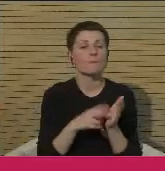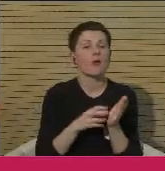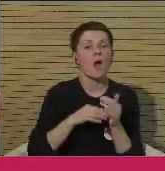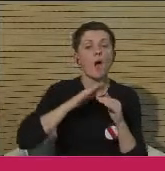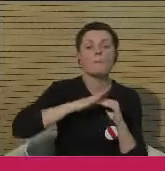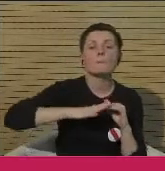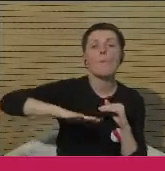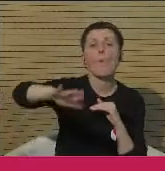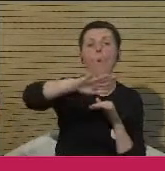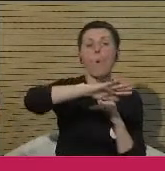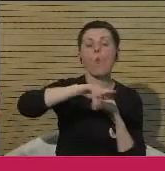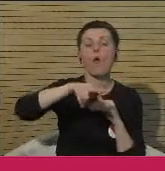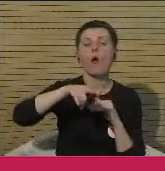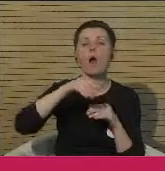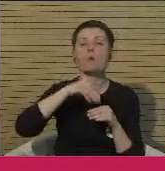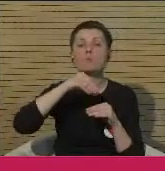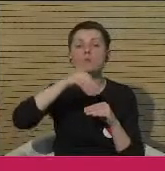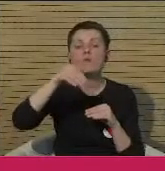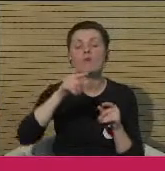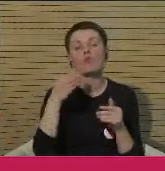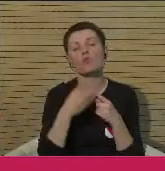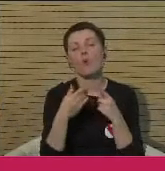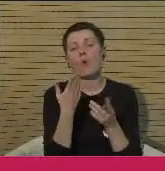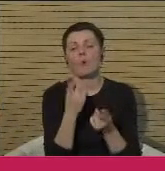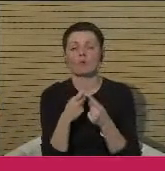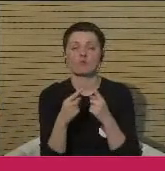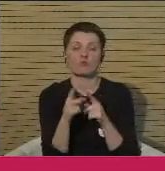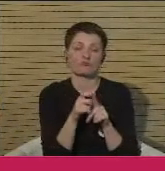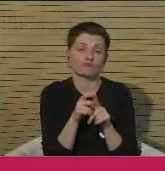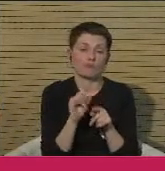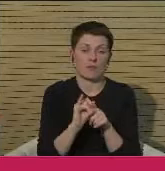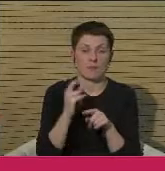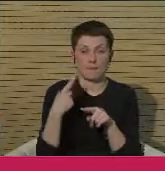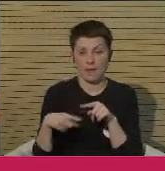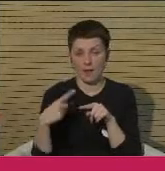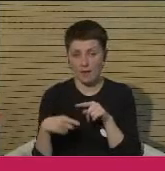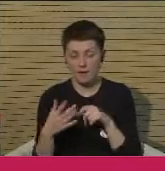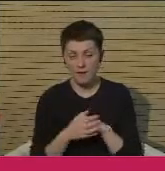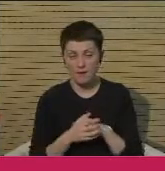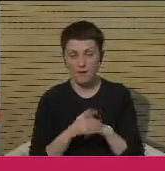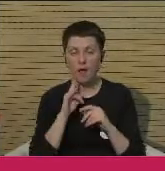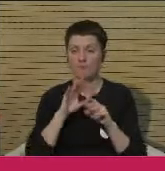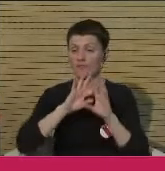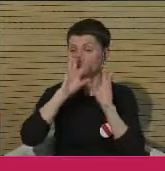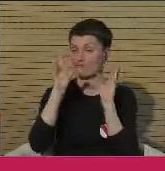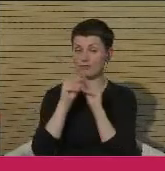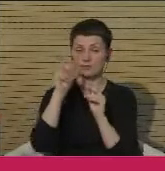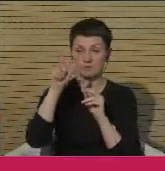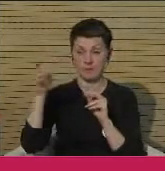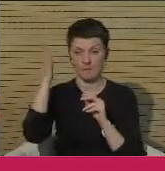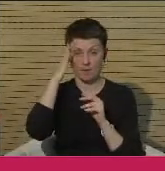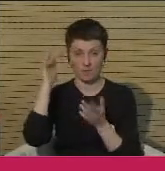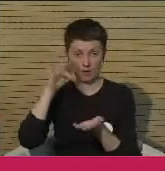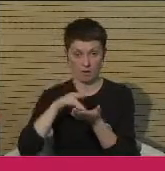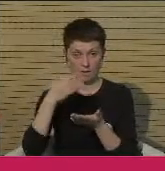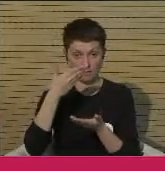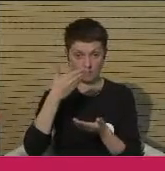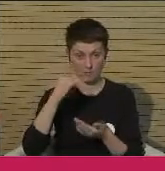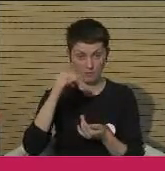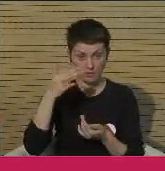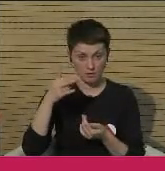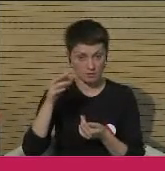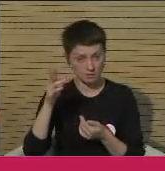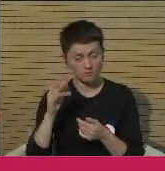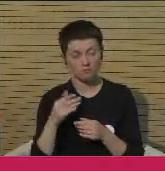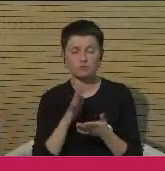country which is only filled with forests, beavers, and vegetable fields, and